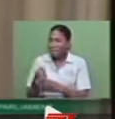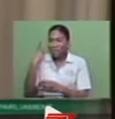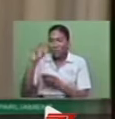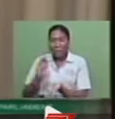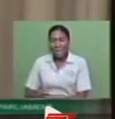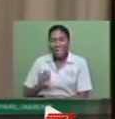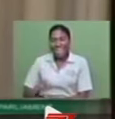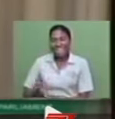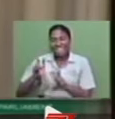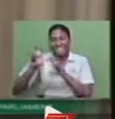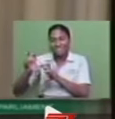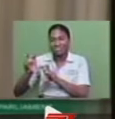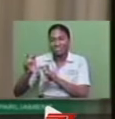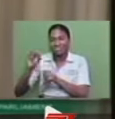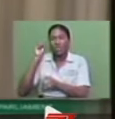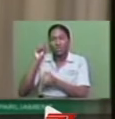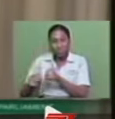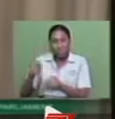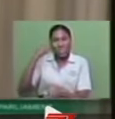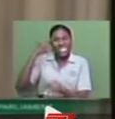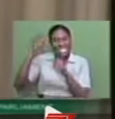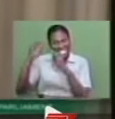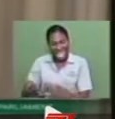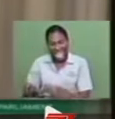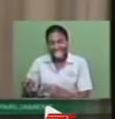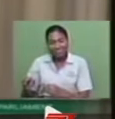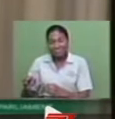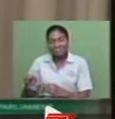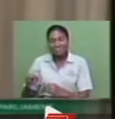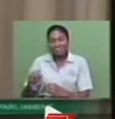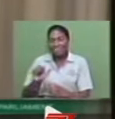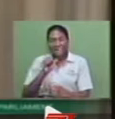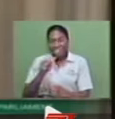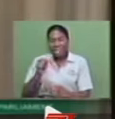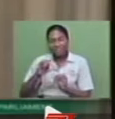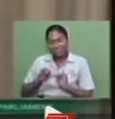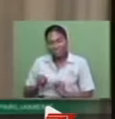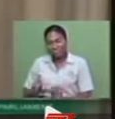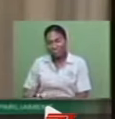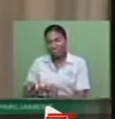we are not proceeding with it in the way that I had originally indicated.